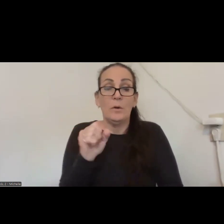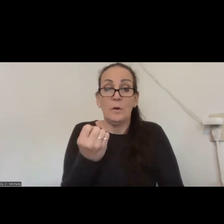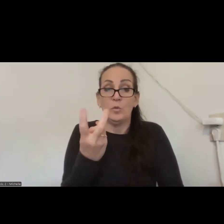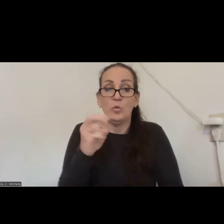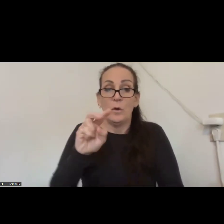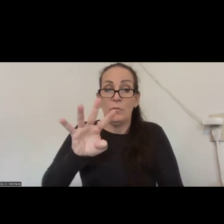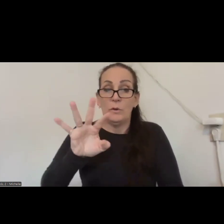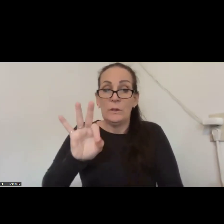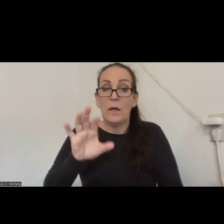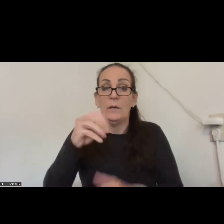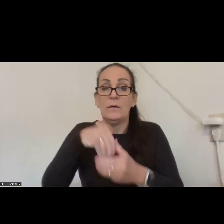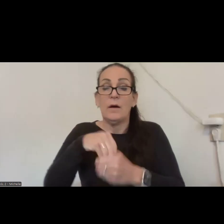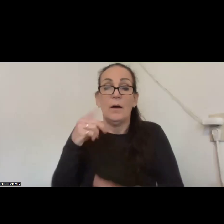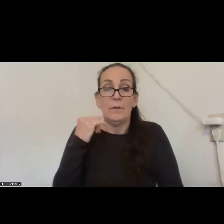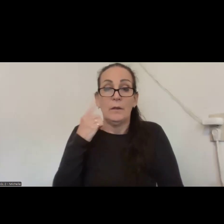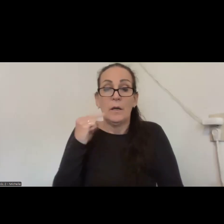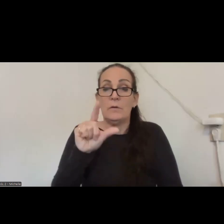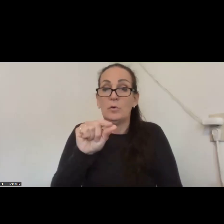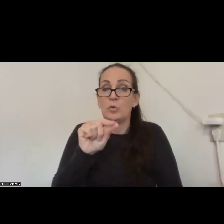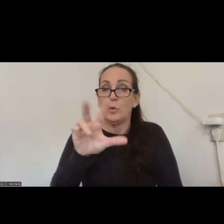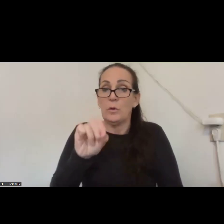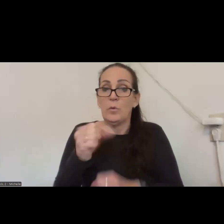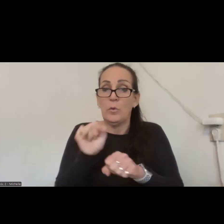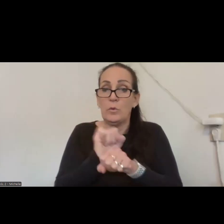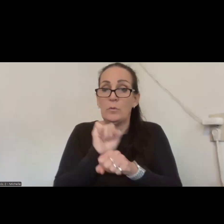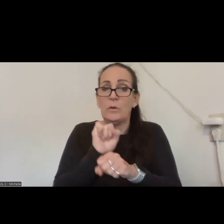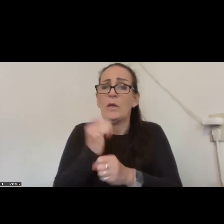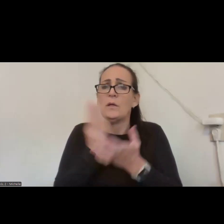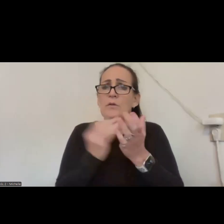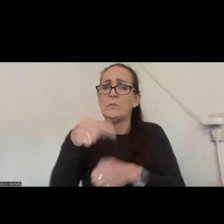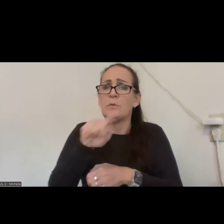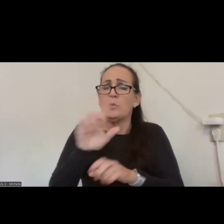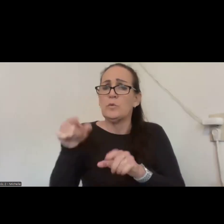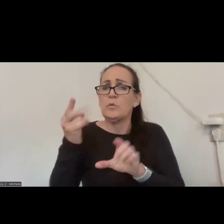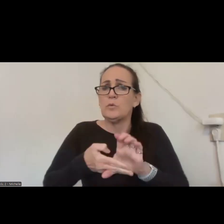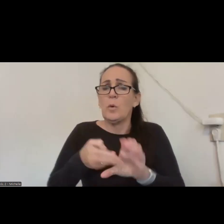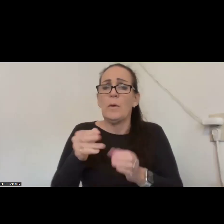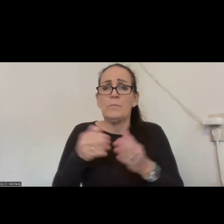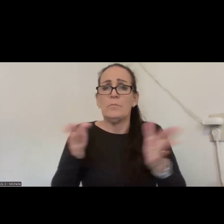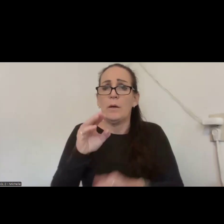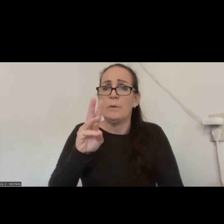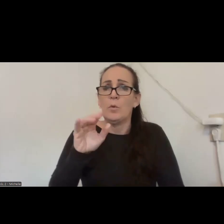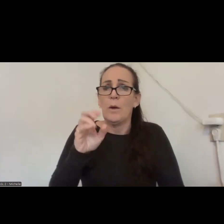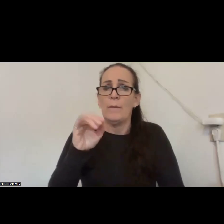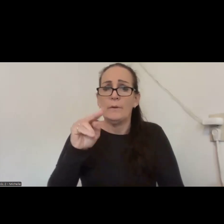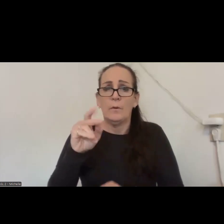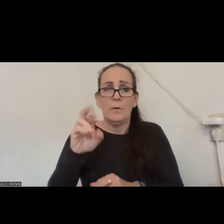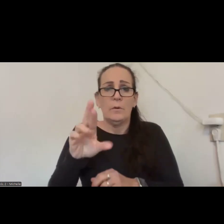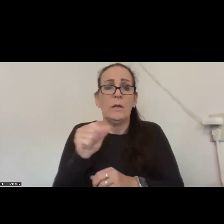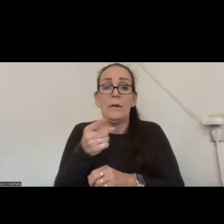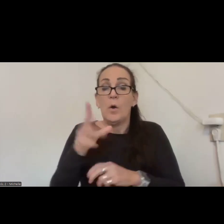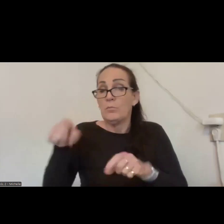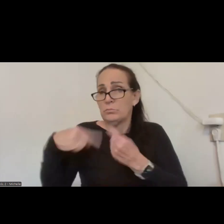work. I think some of you have joined some of the public webinars that we've held. We've done about 3 years